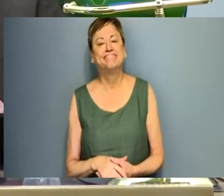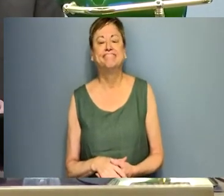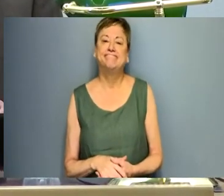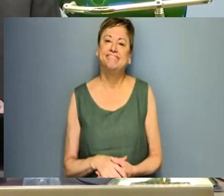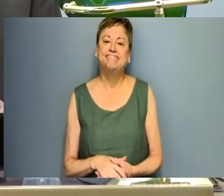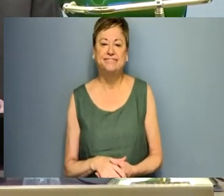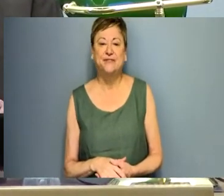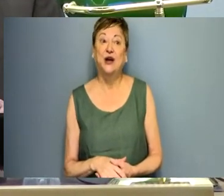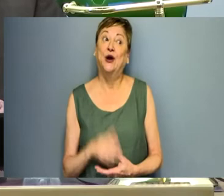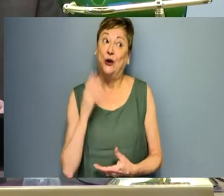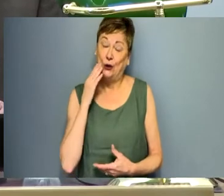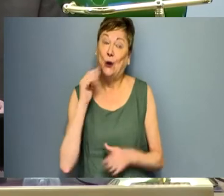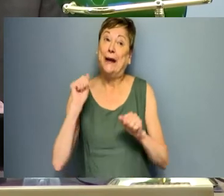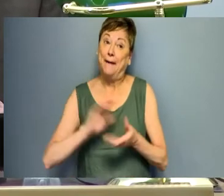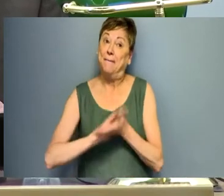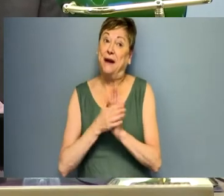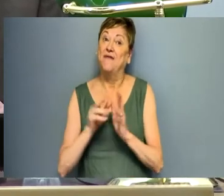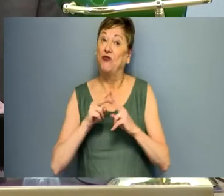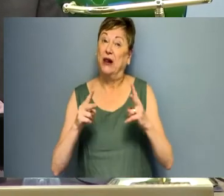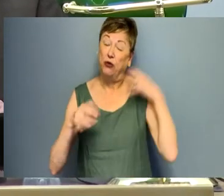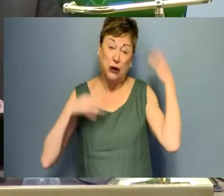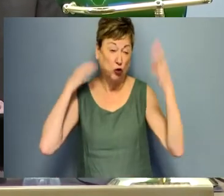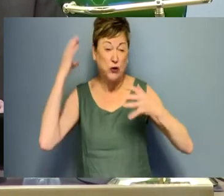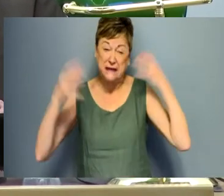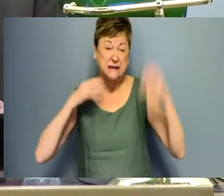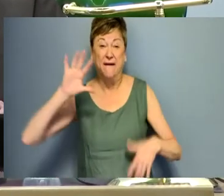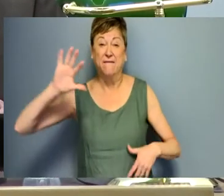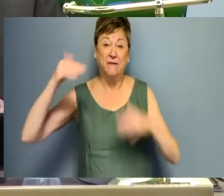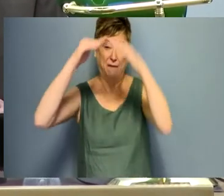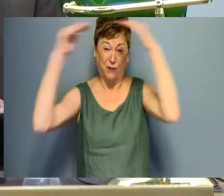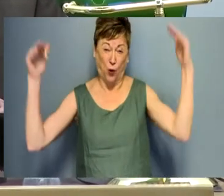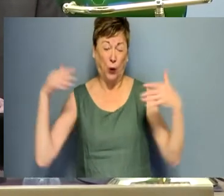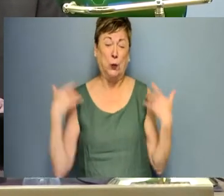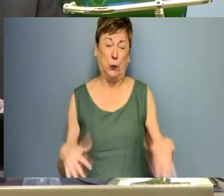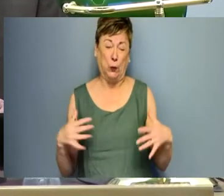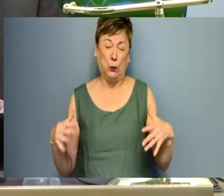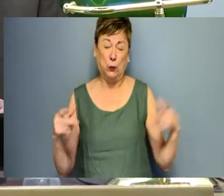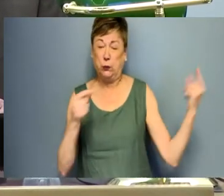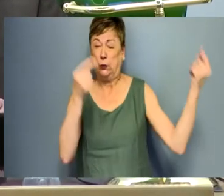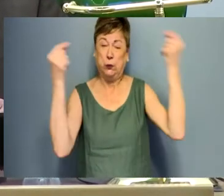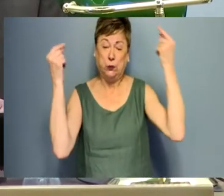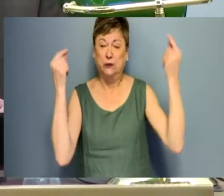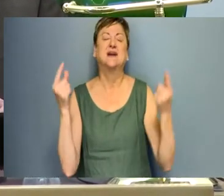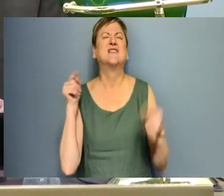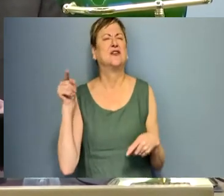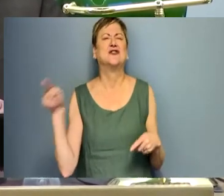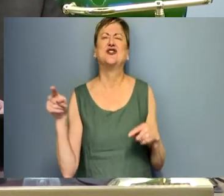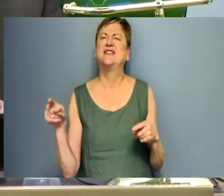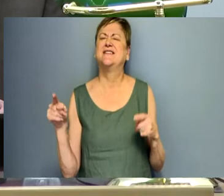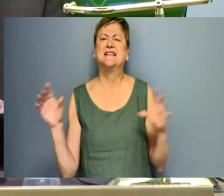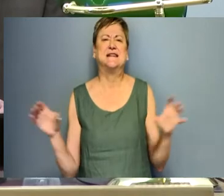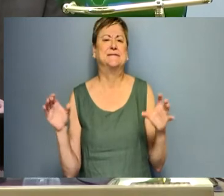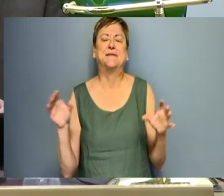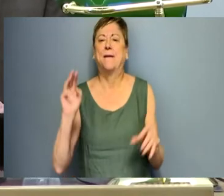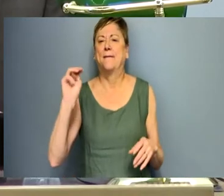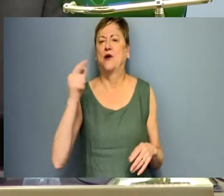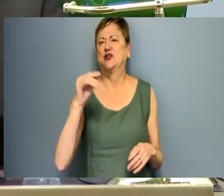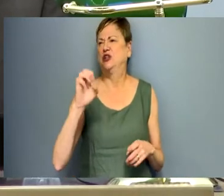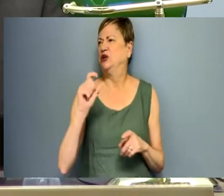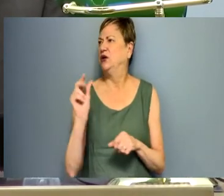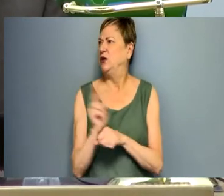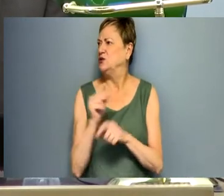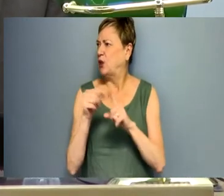gets pretty chaotic sometimes up on that fifth floor. And she just did, I think Margie used the